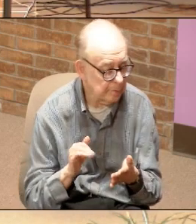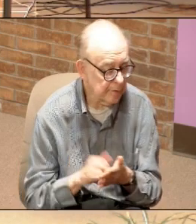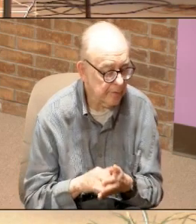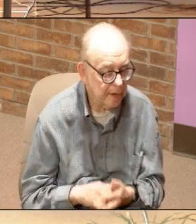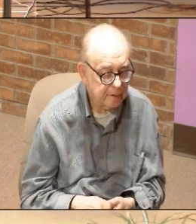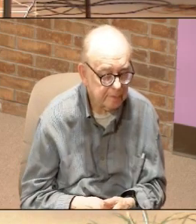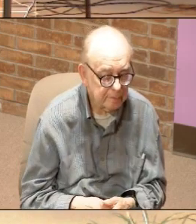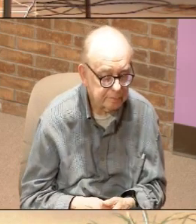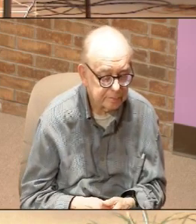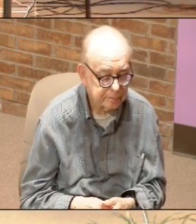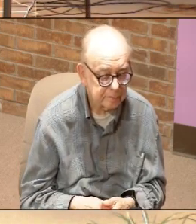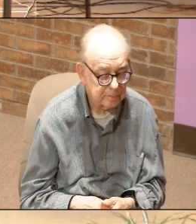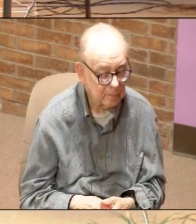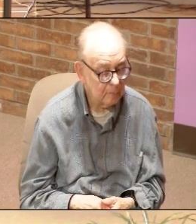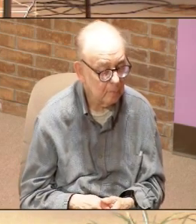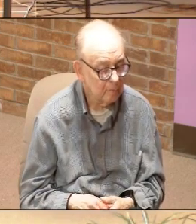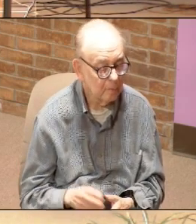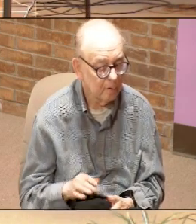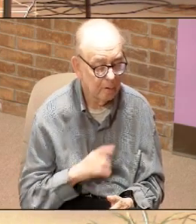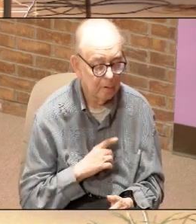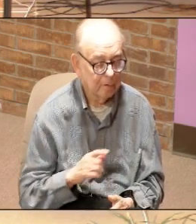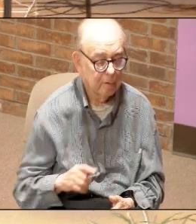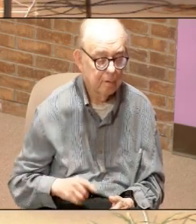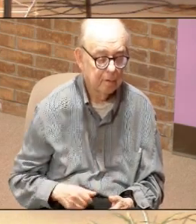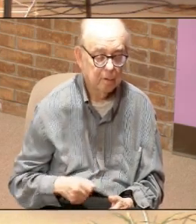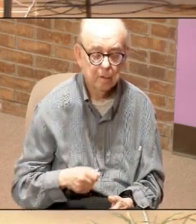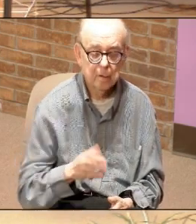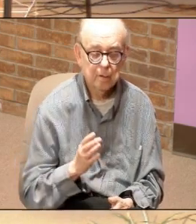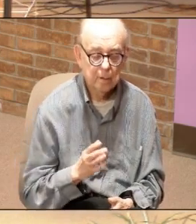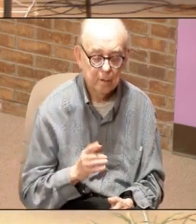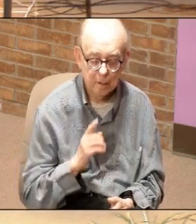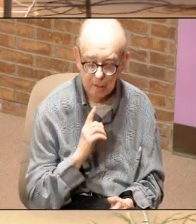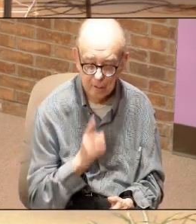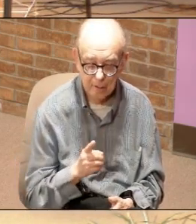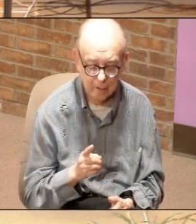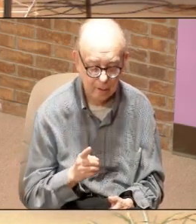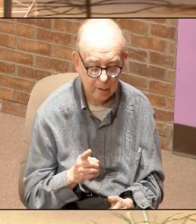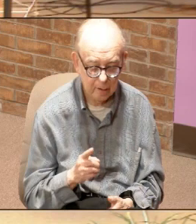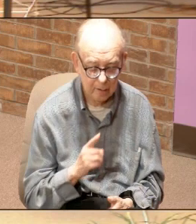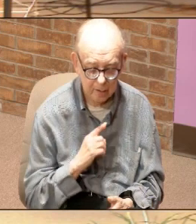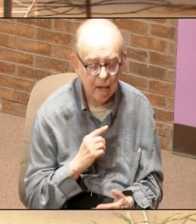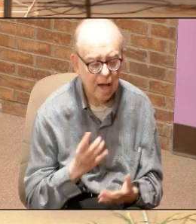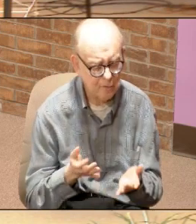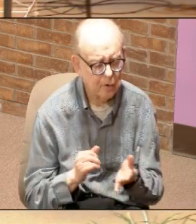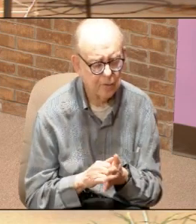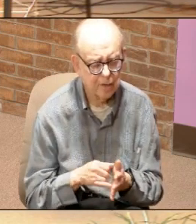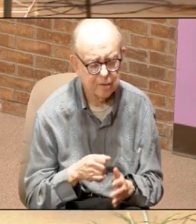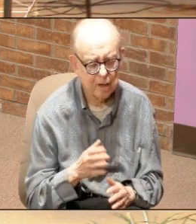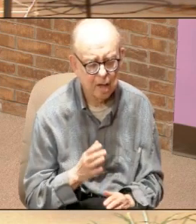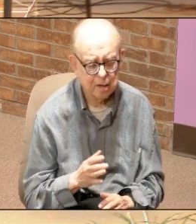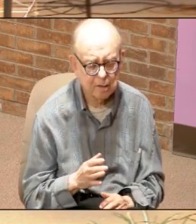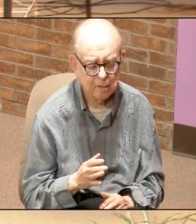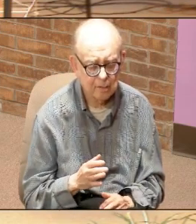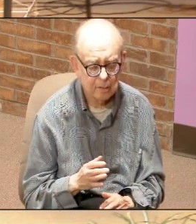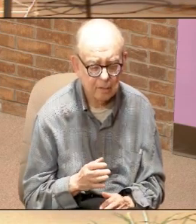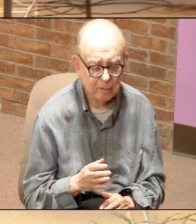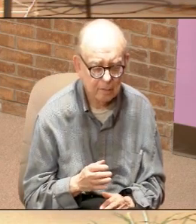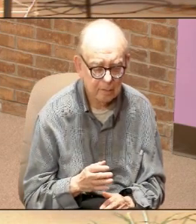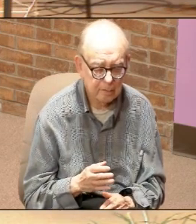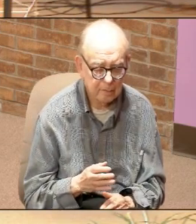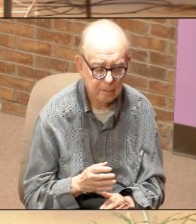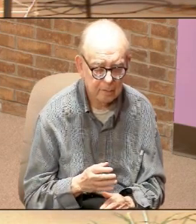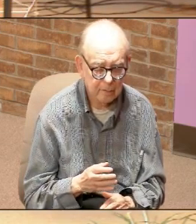for them? You know, Lord, God, this is what I want.